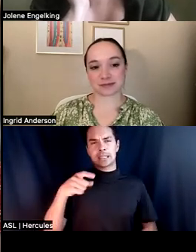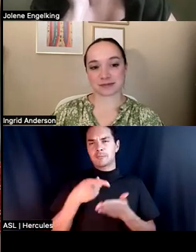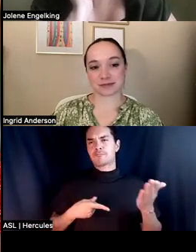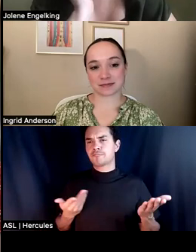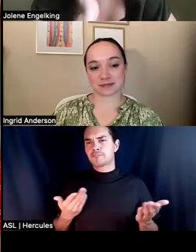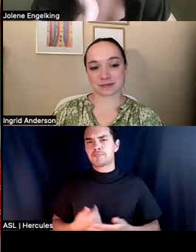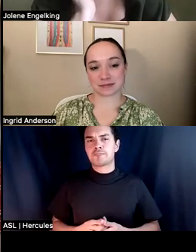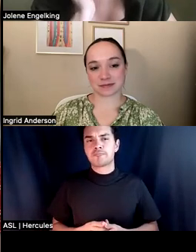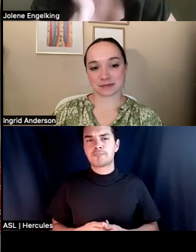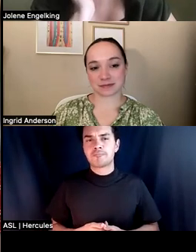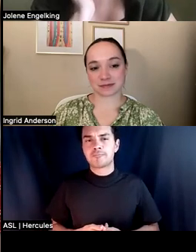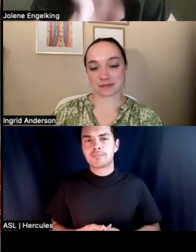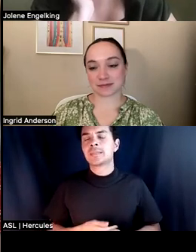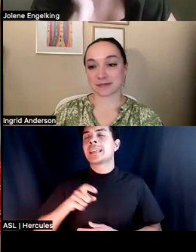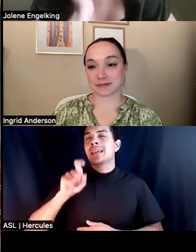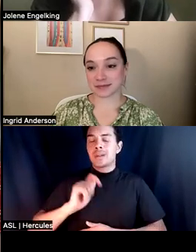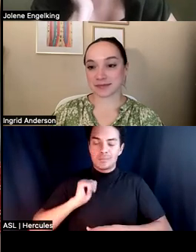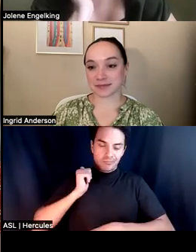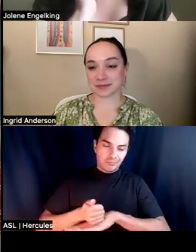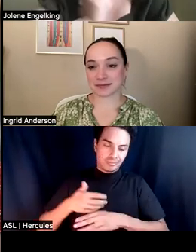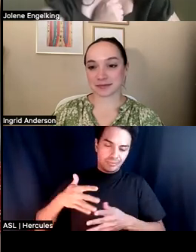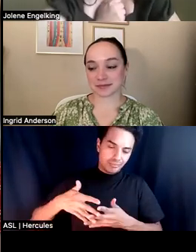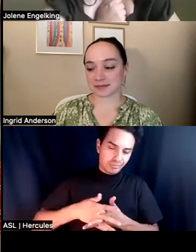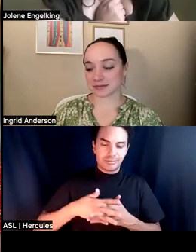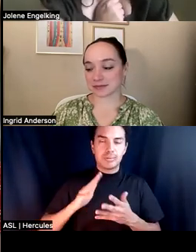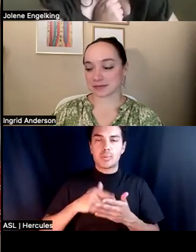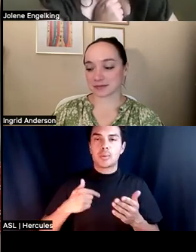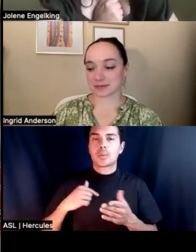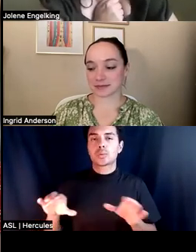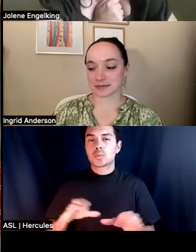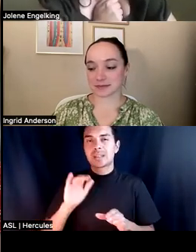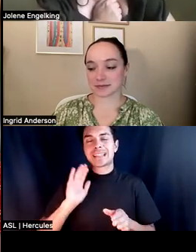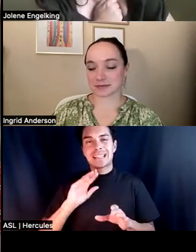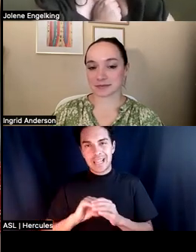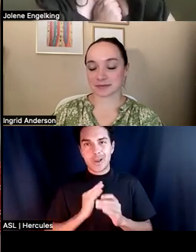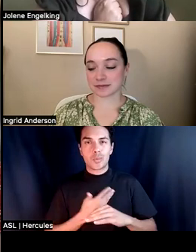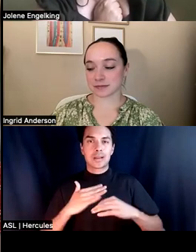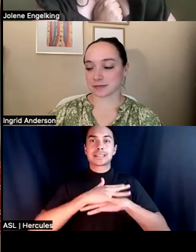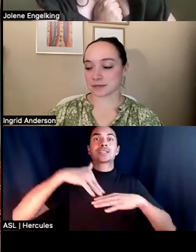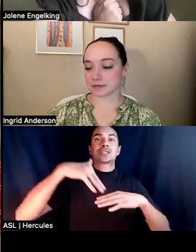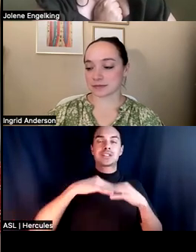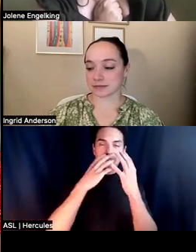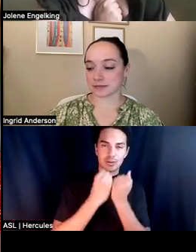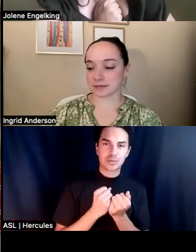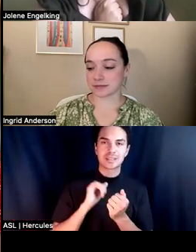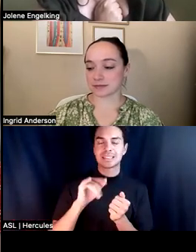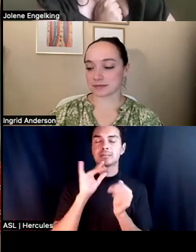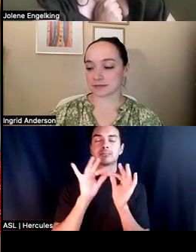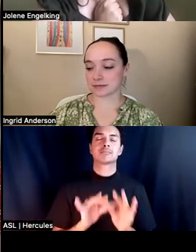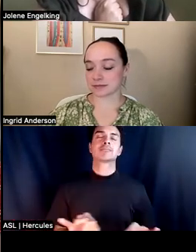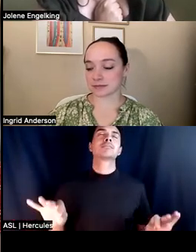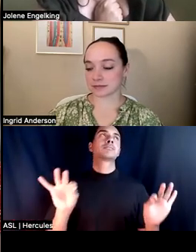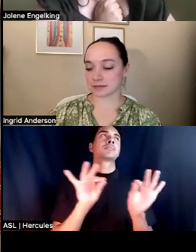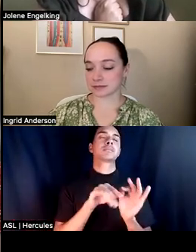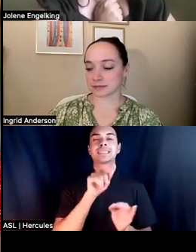Because that has to be grounding everything that we do. So we both need to be living out our traditional values, because that is inherently what should be guiding us in